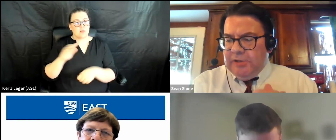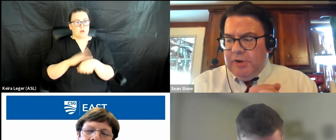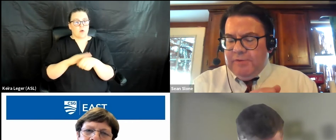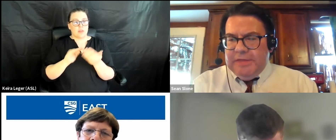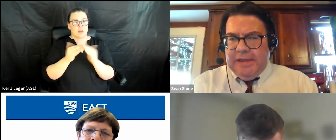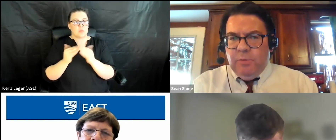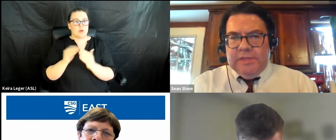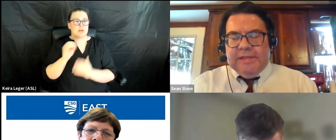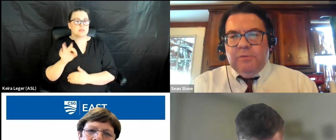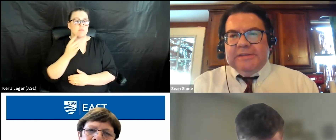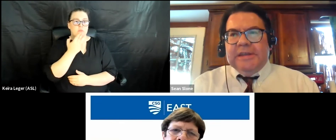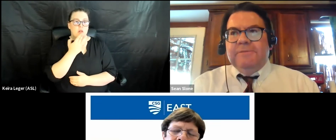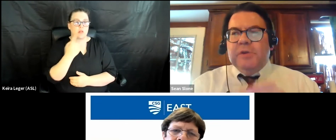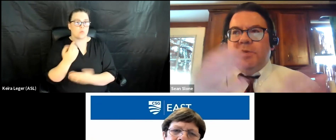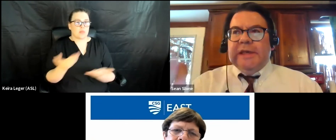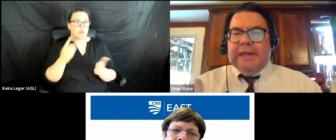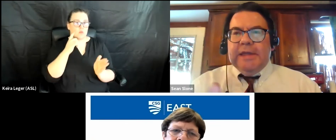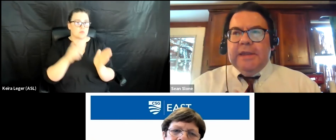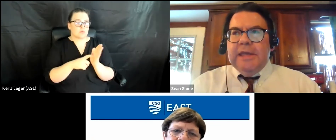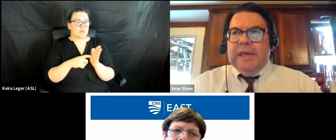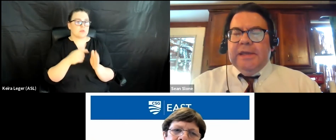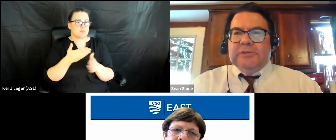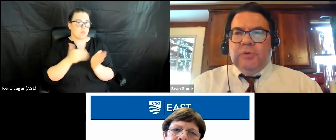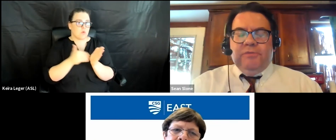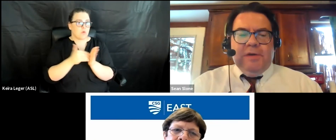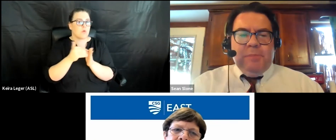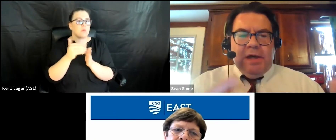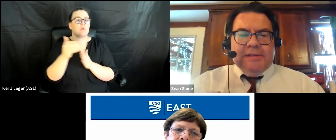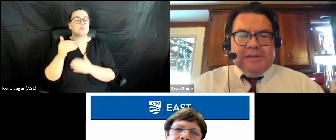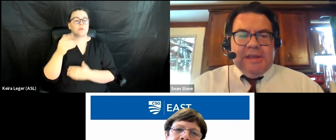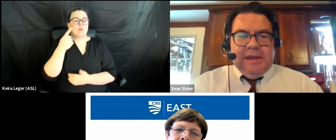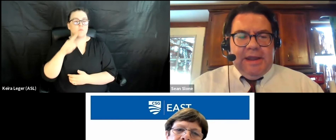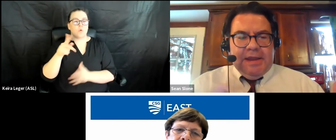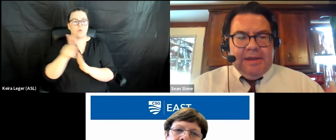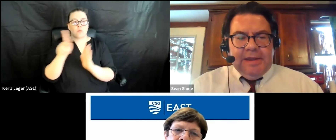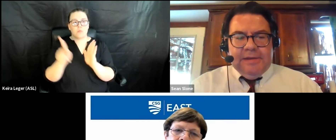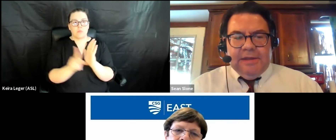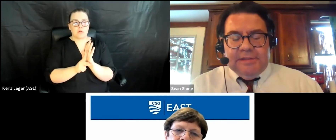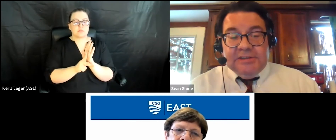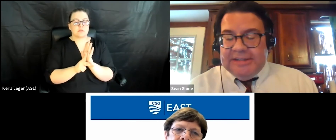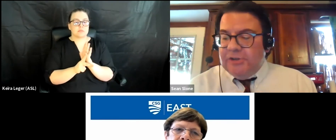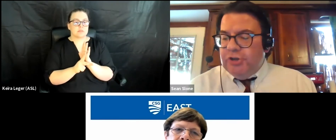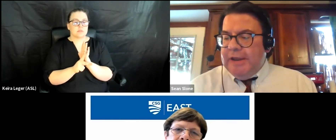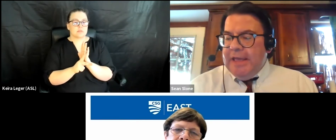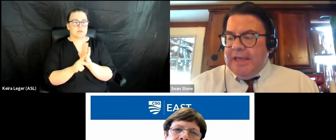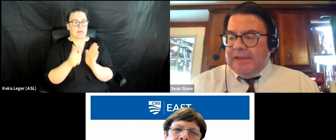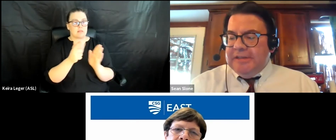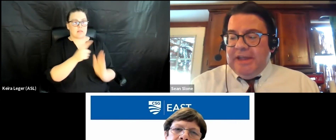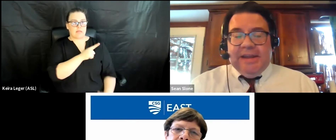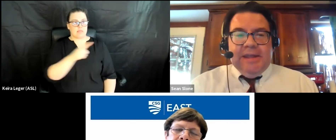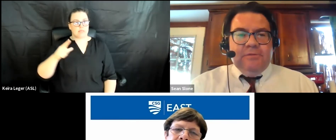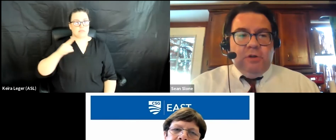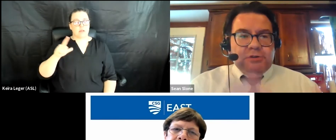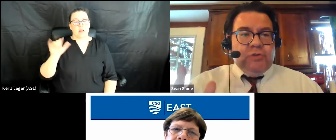of color and everything. One thing that we see frequently in sort of policy and legislation is